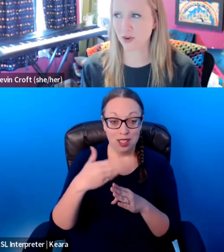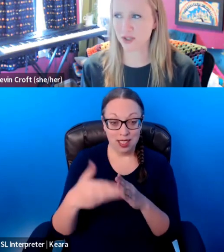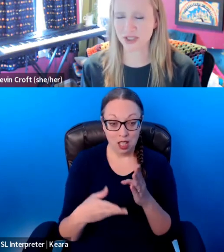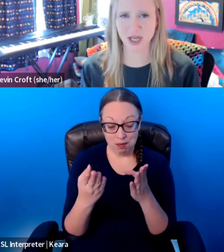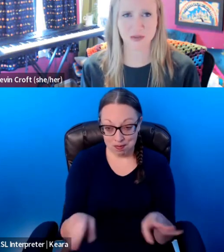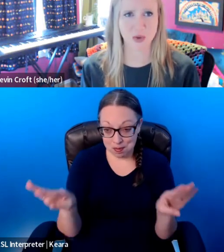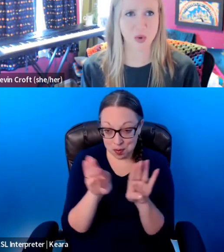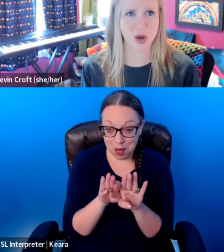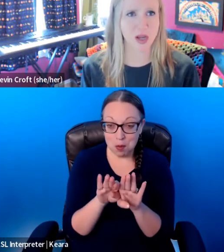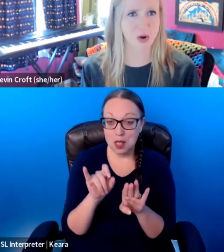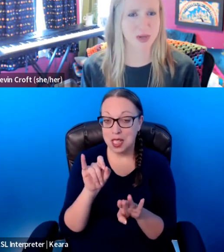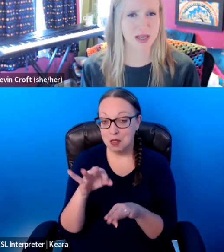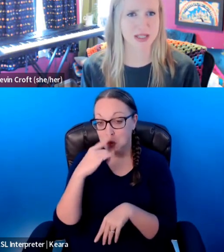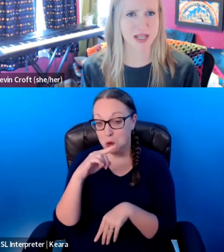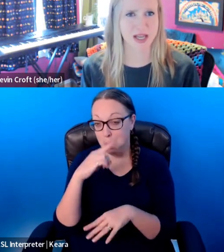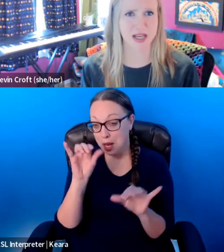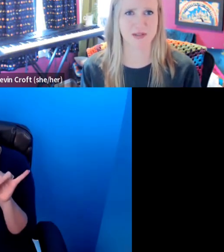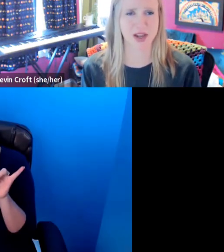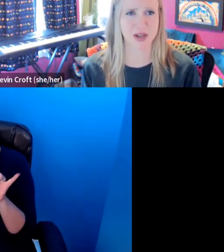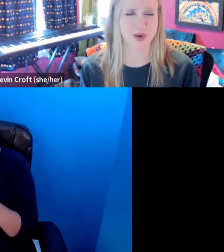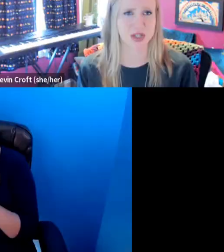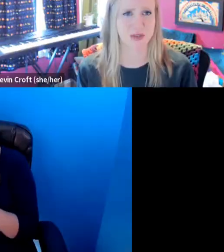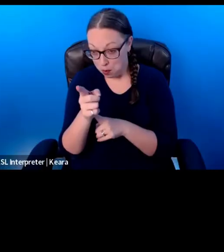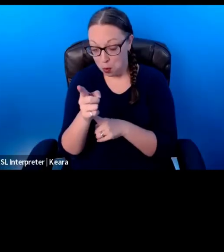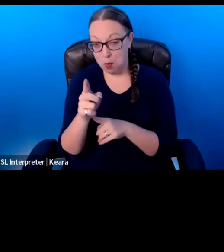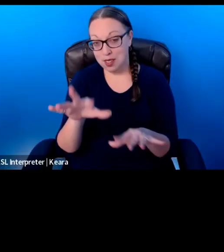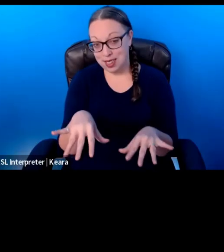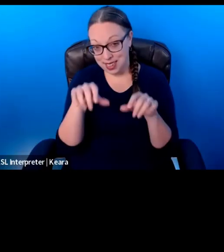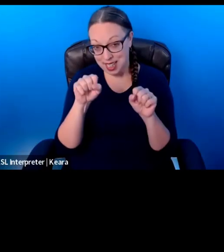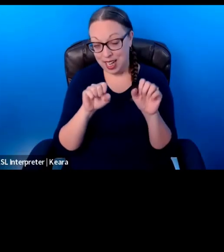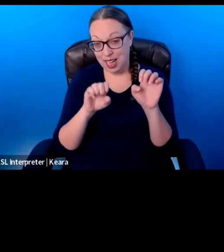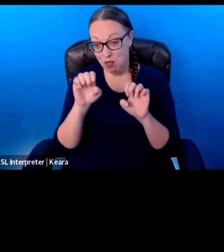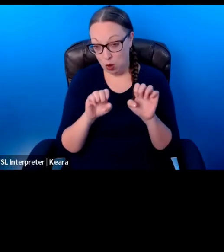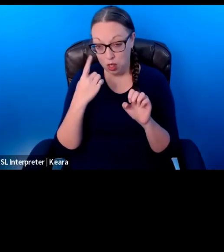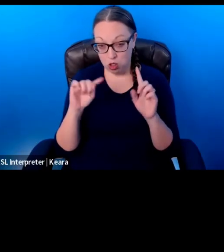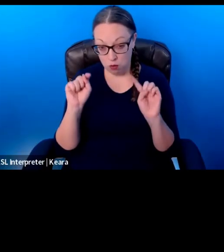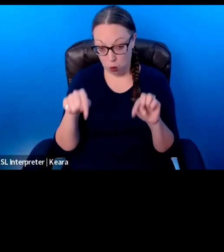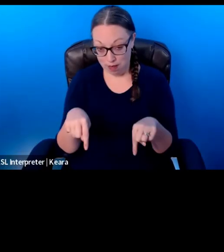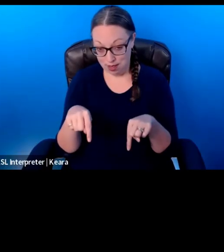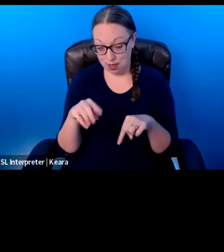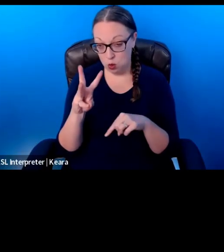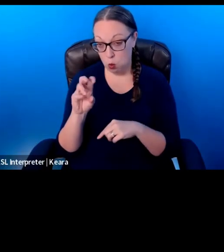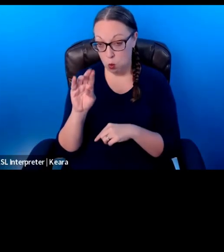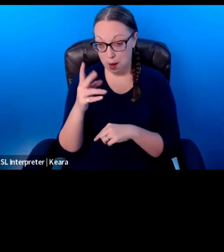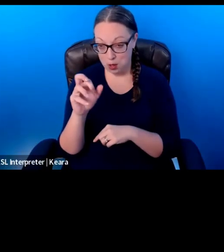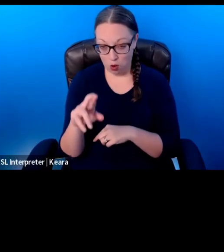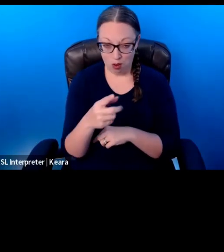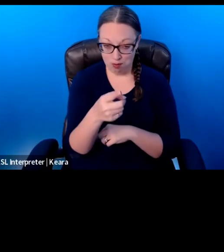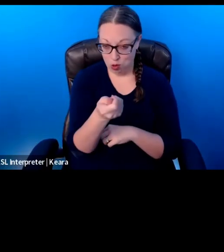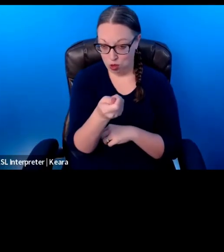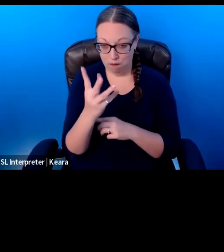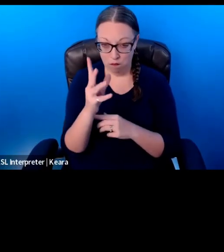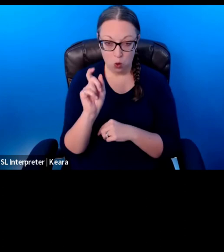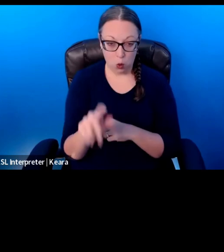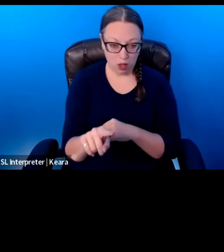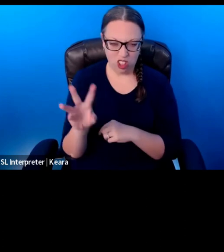it if folks would stay on for one moment and take an evaluation of this webinar. There are a few questions. Let's see, I think